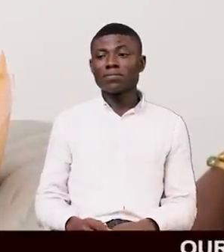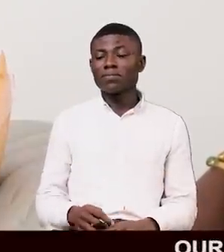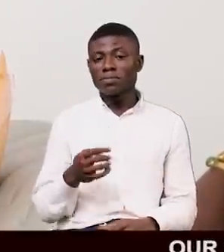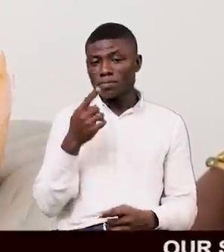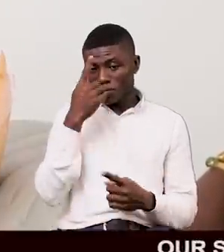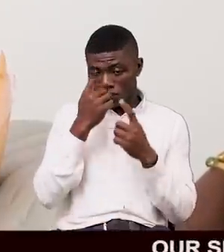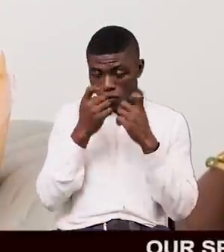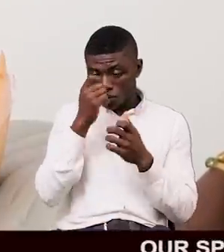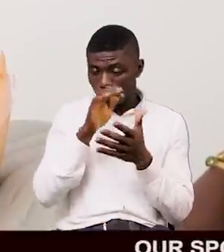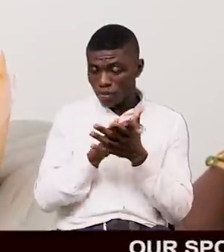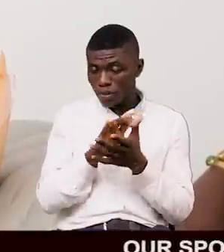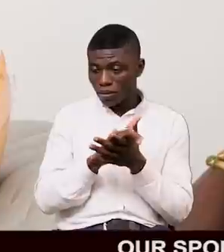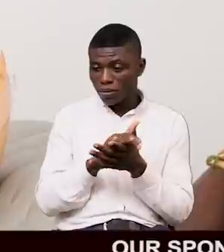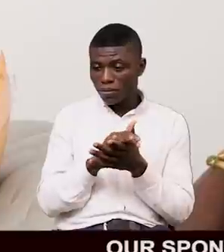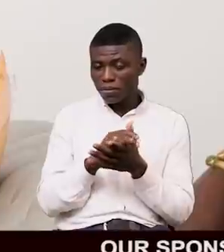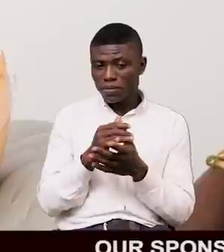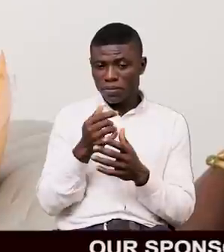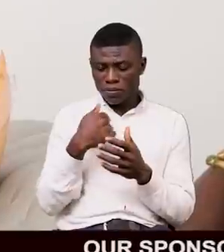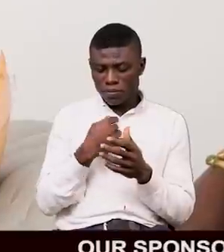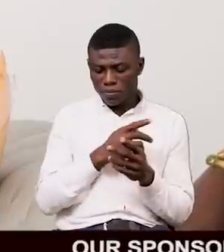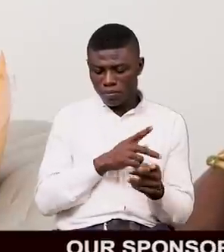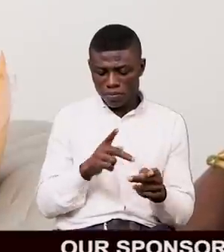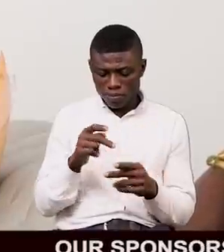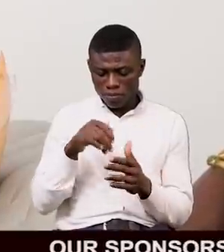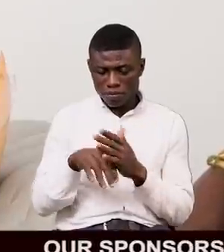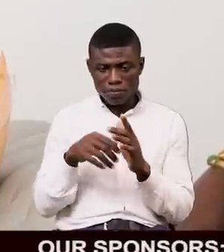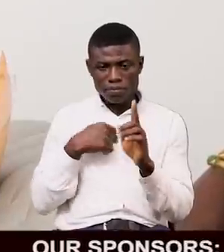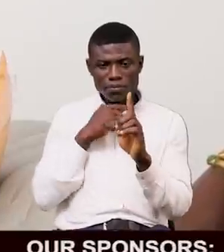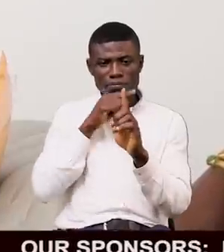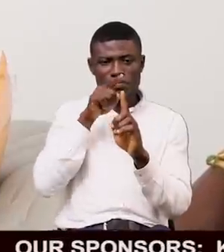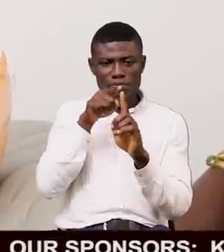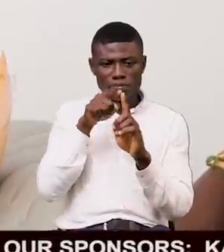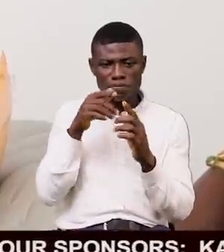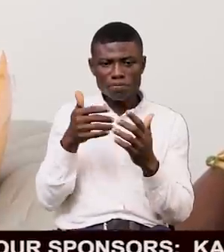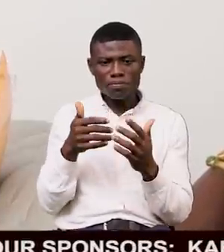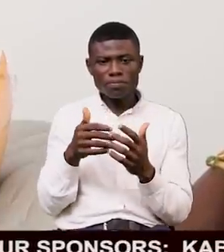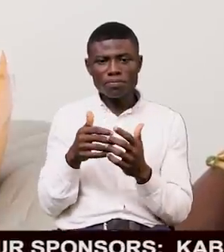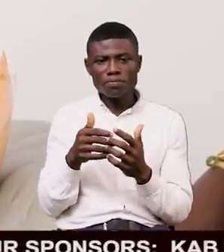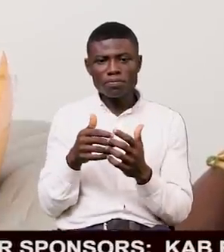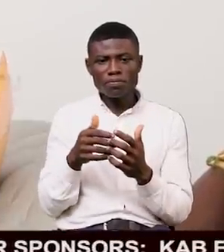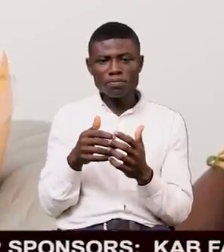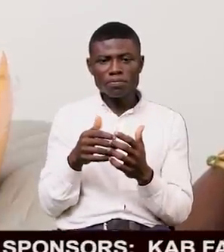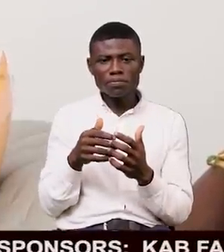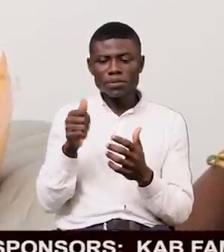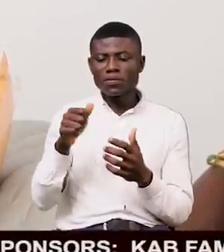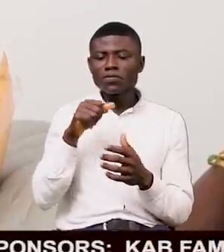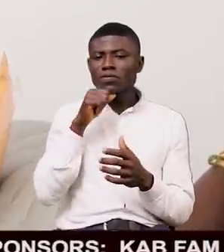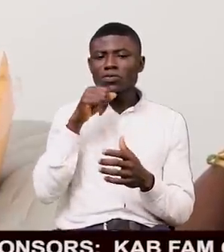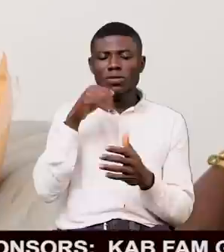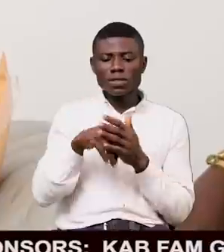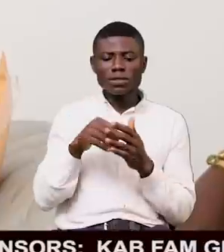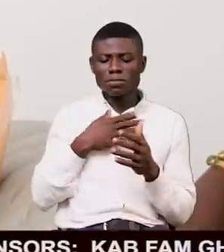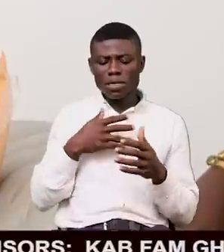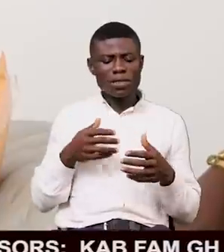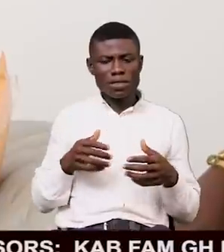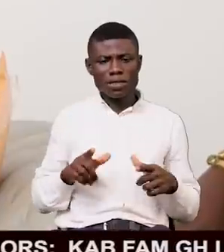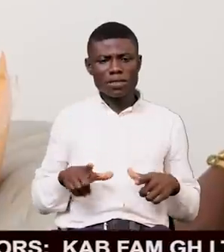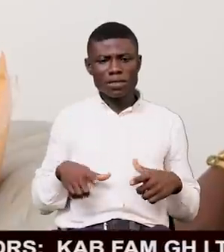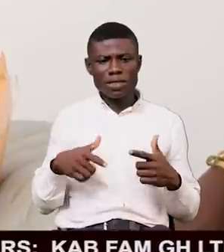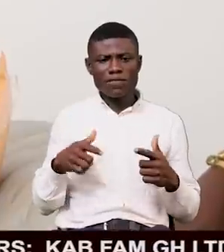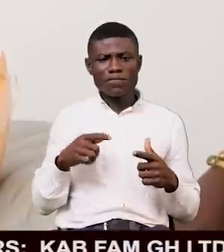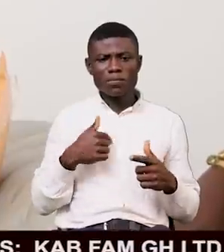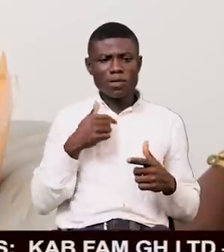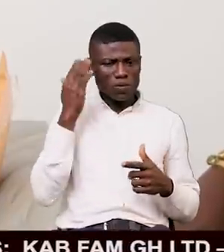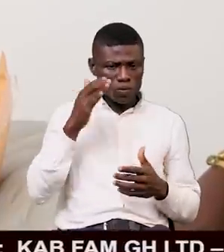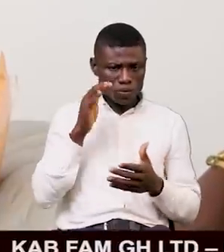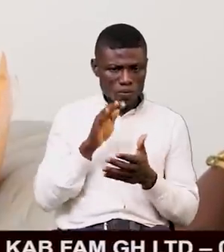Aware no die na die na wo me butae na oni ma akwa mu kura aha like say be me